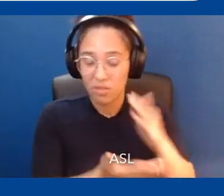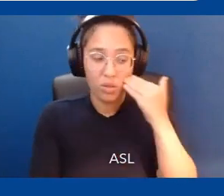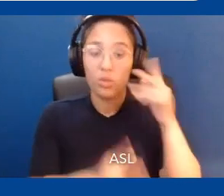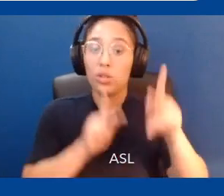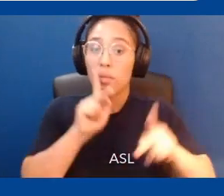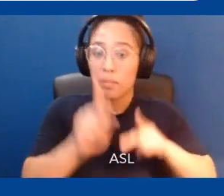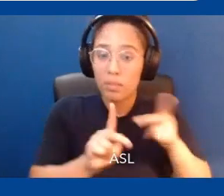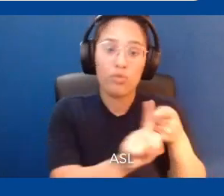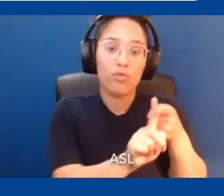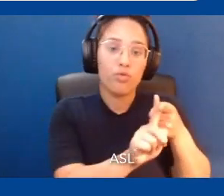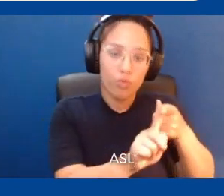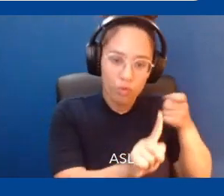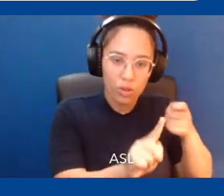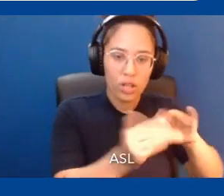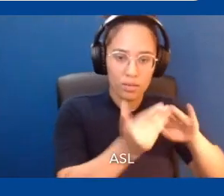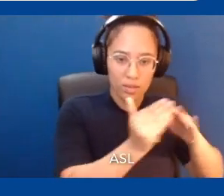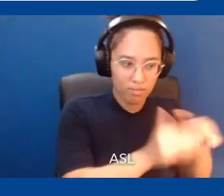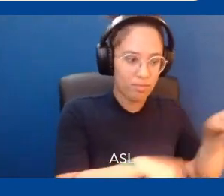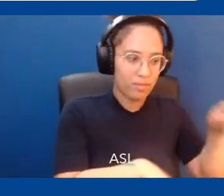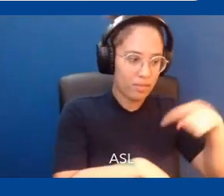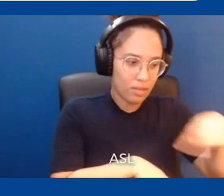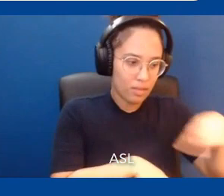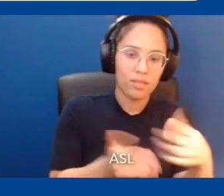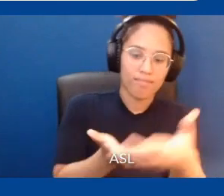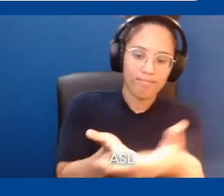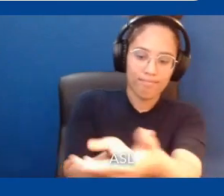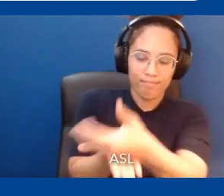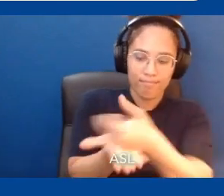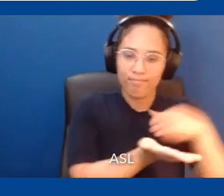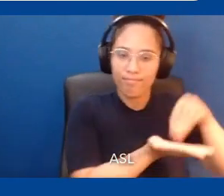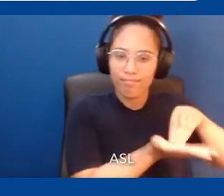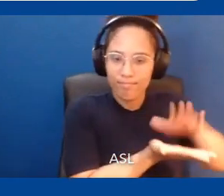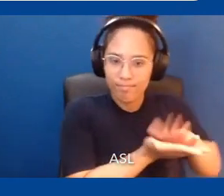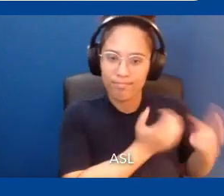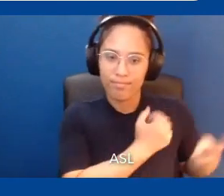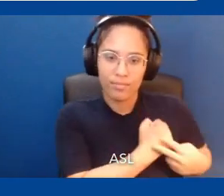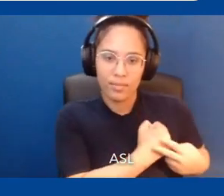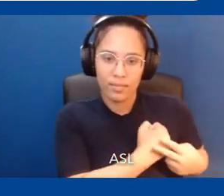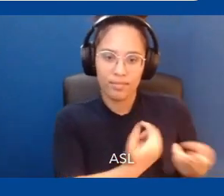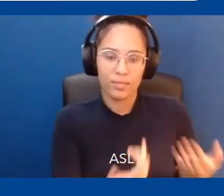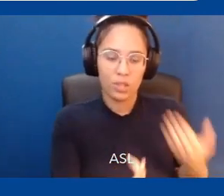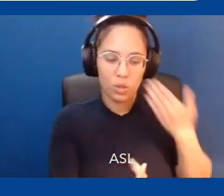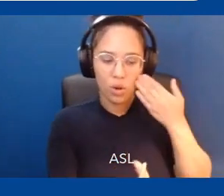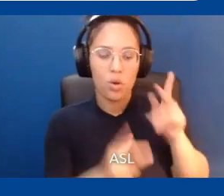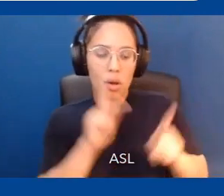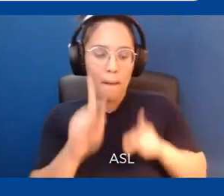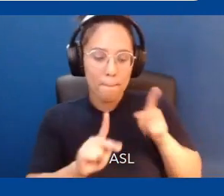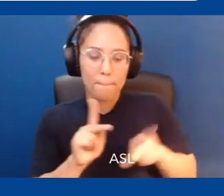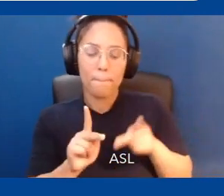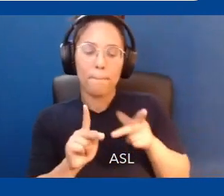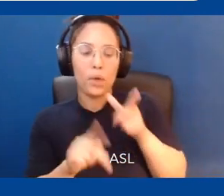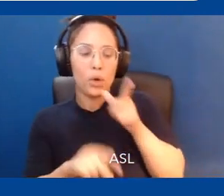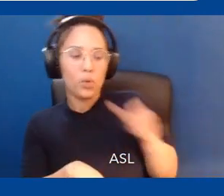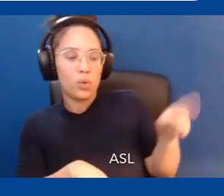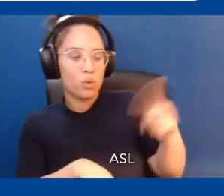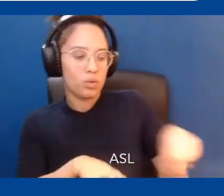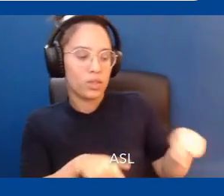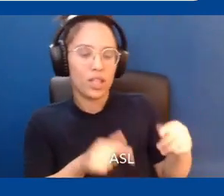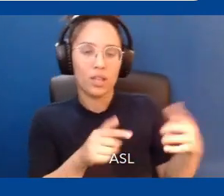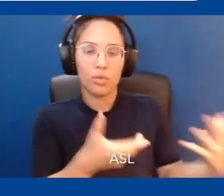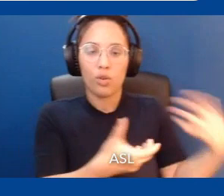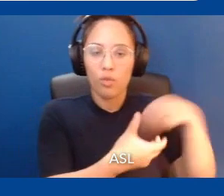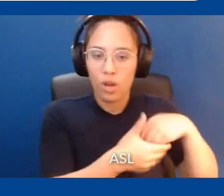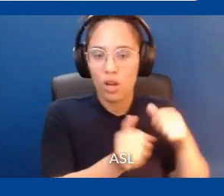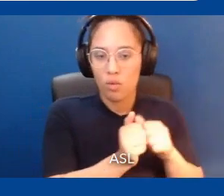people for whom it's important and people who are involved in its creation, and it becomes a kind of collaboration and a kind of cooperative thing.